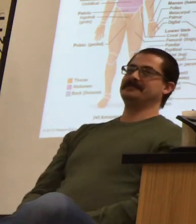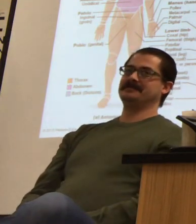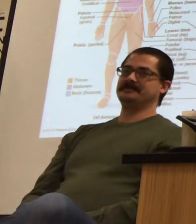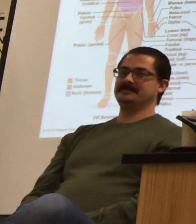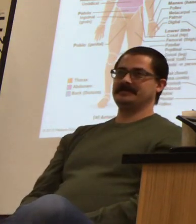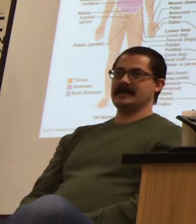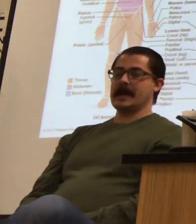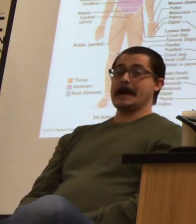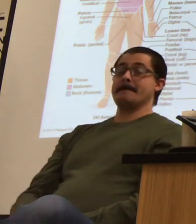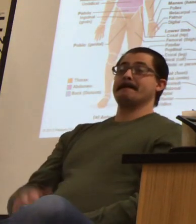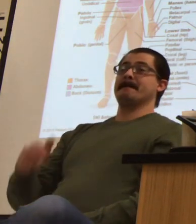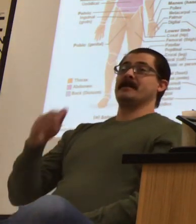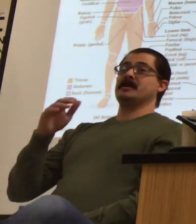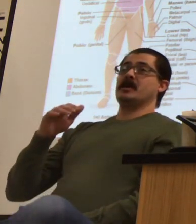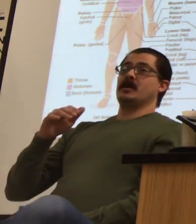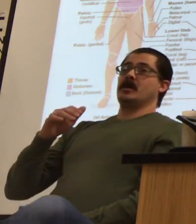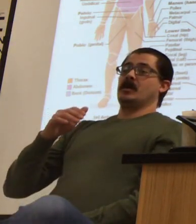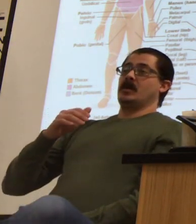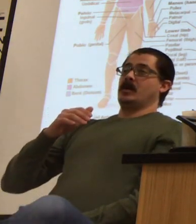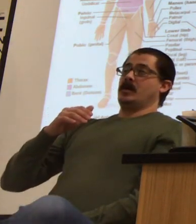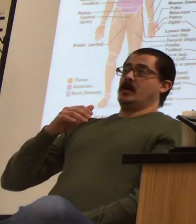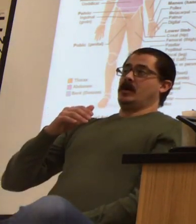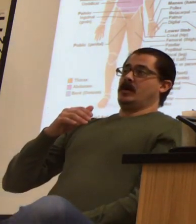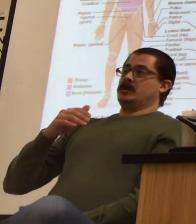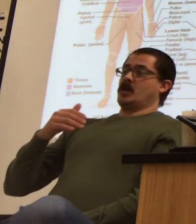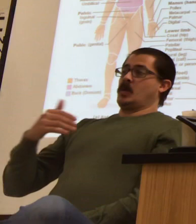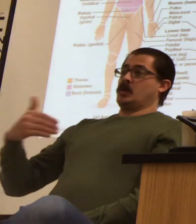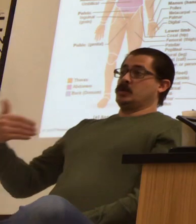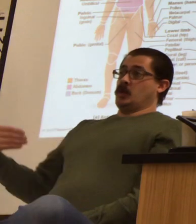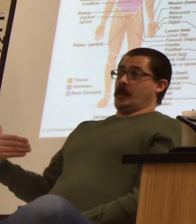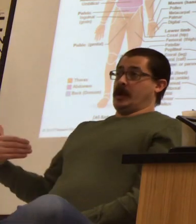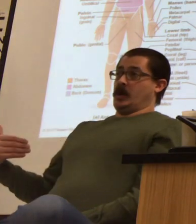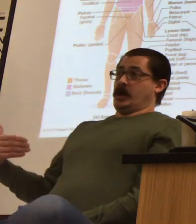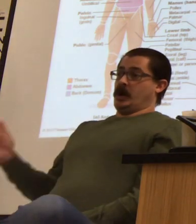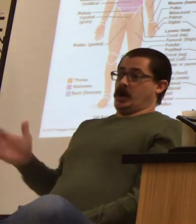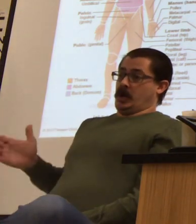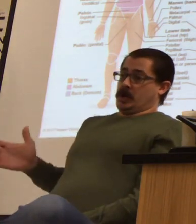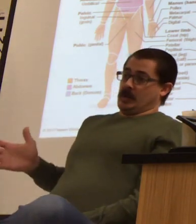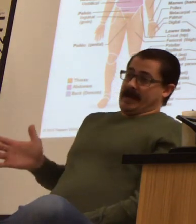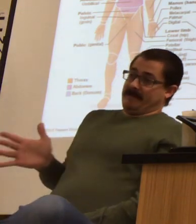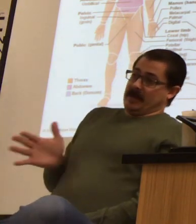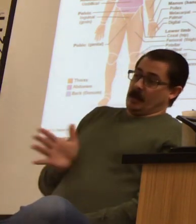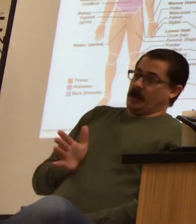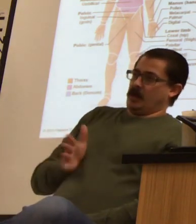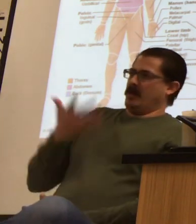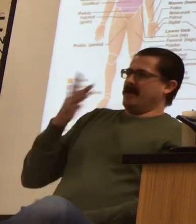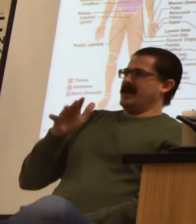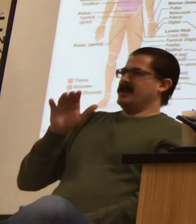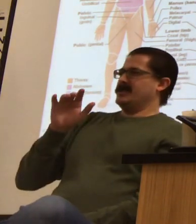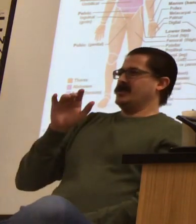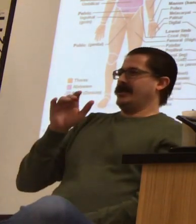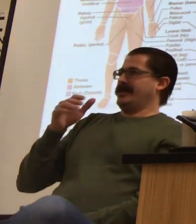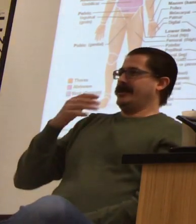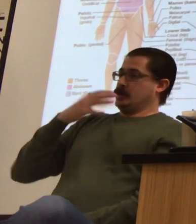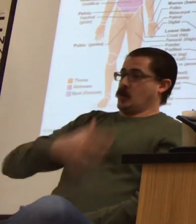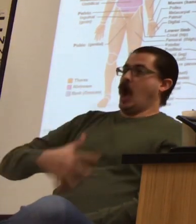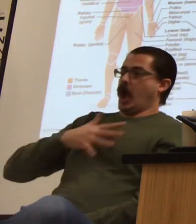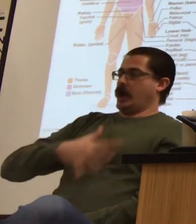So we're going from superior to inferior, and we're pretty much done with the trunk. Let me do some things back